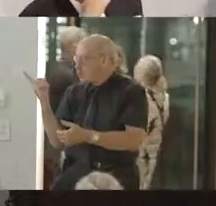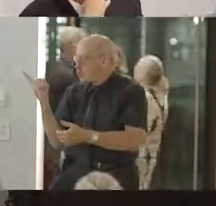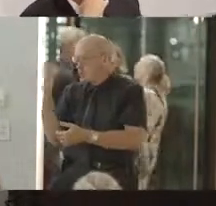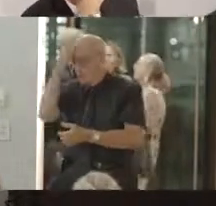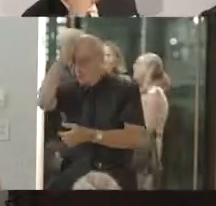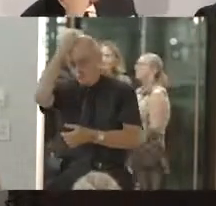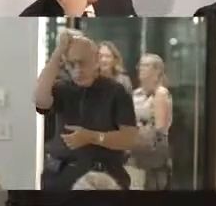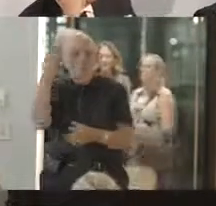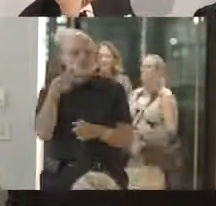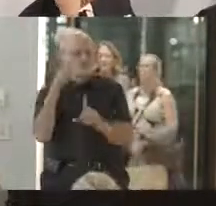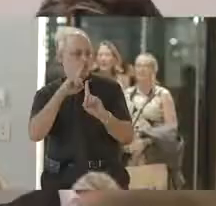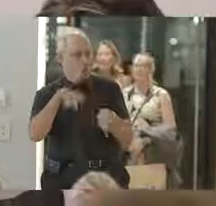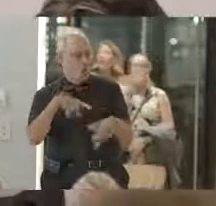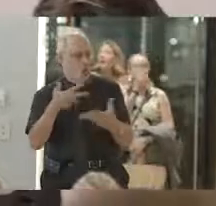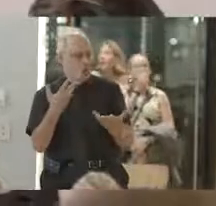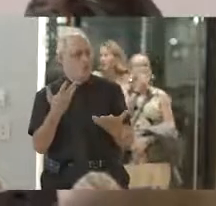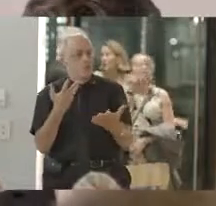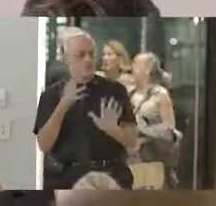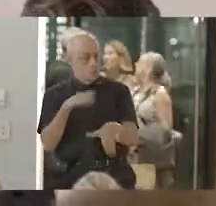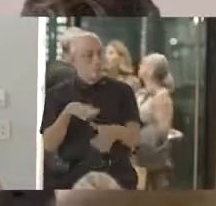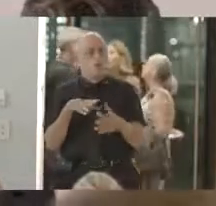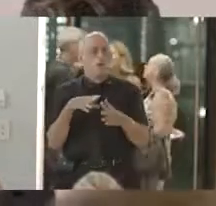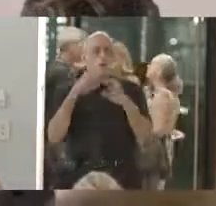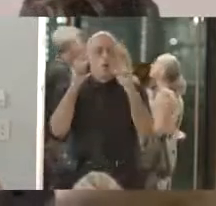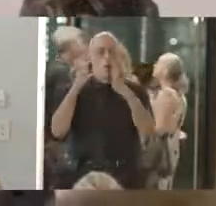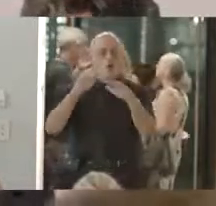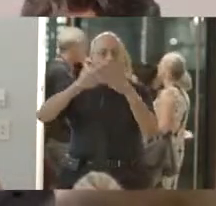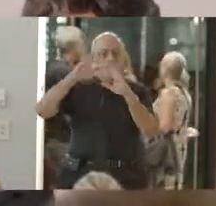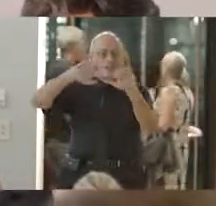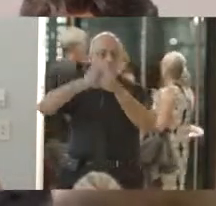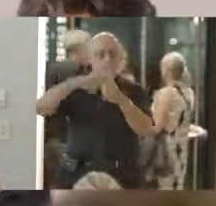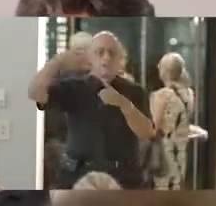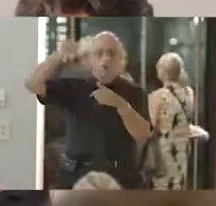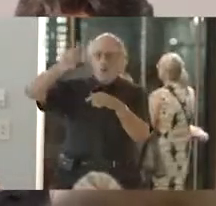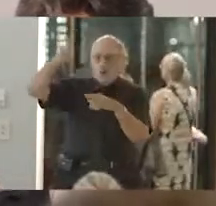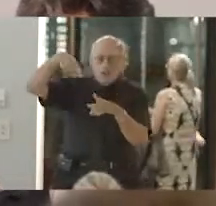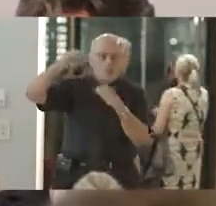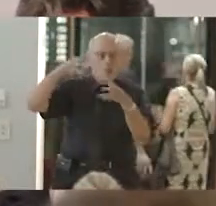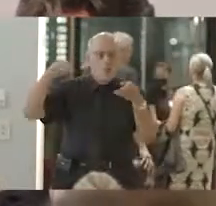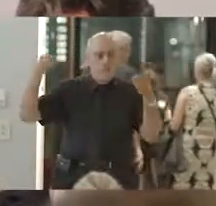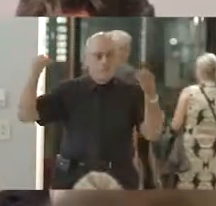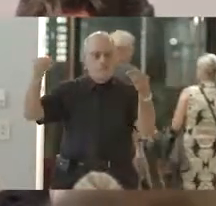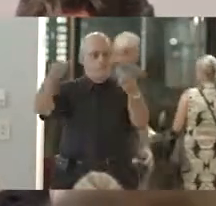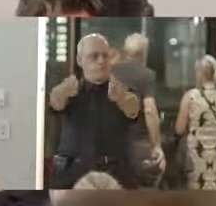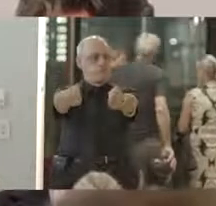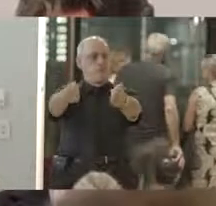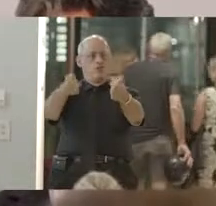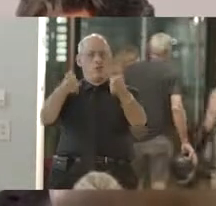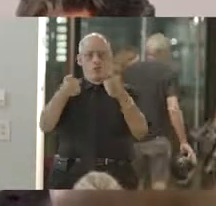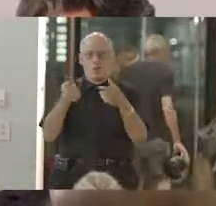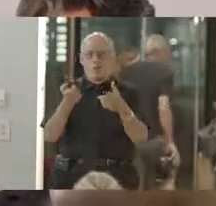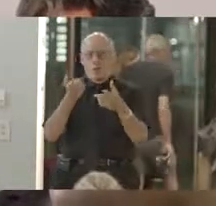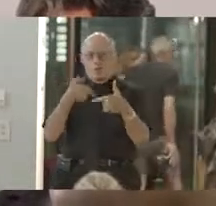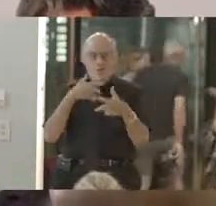Yeah, I would just respond and say that all the city agencies, the Port Authority, everybody else is spending money. I mean, we're coming onto